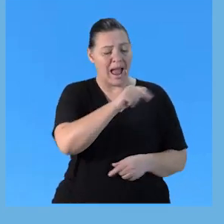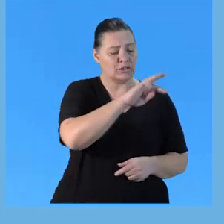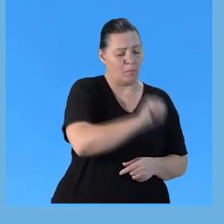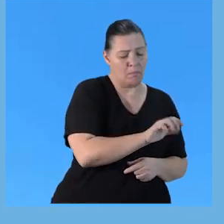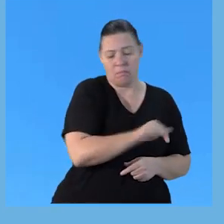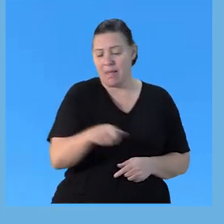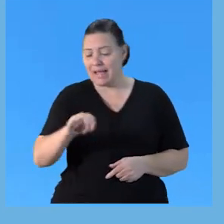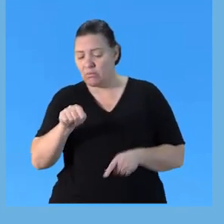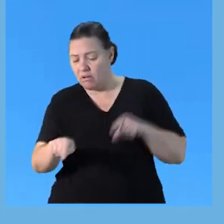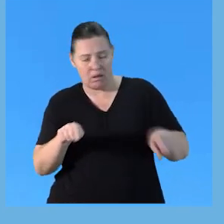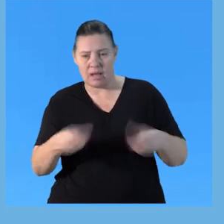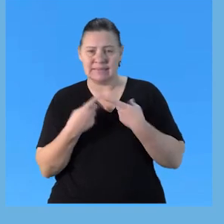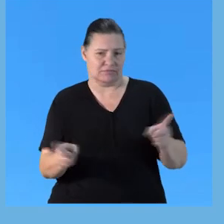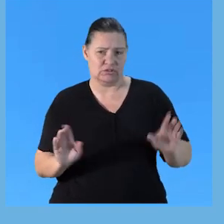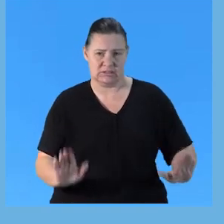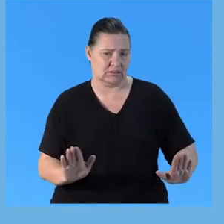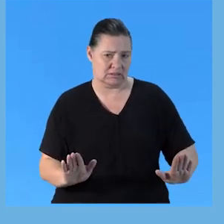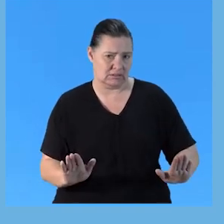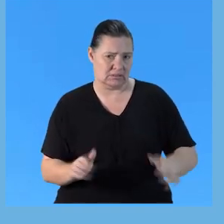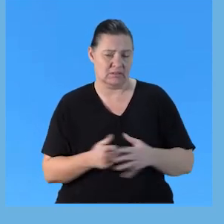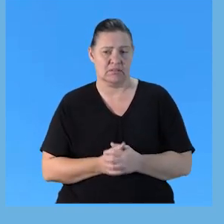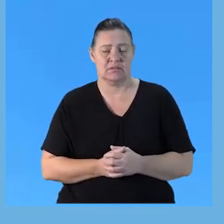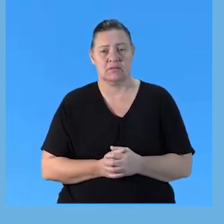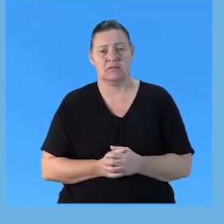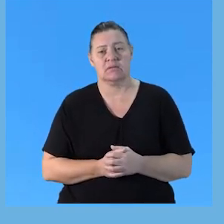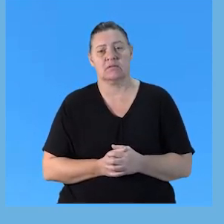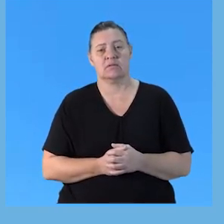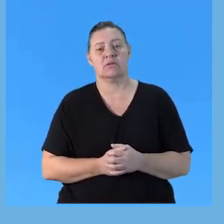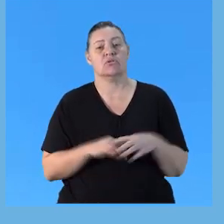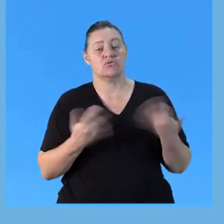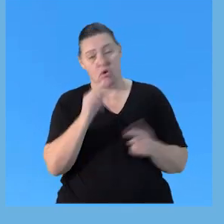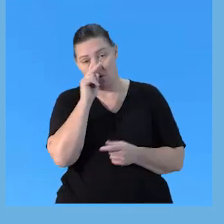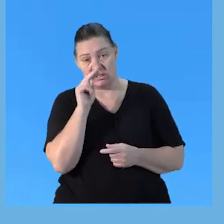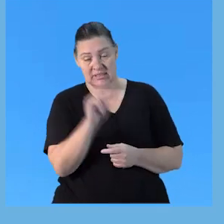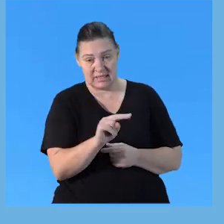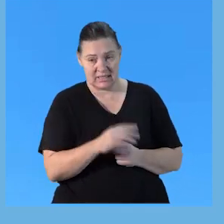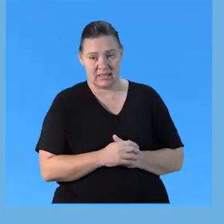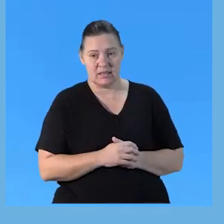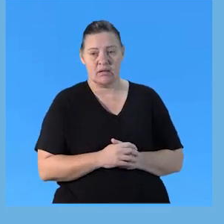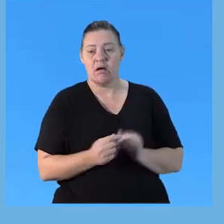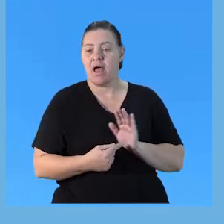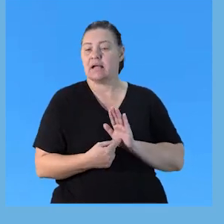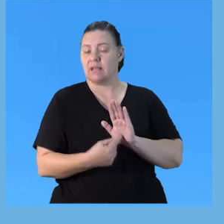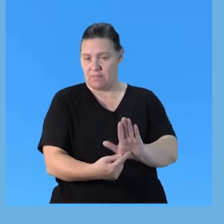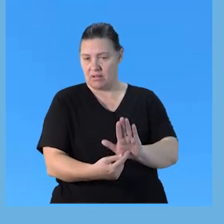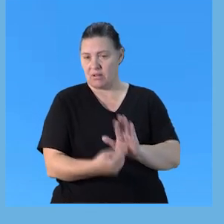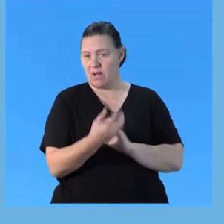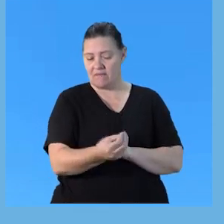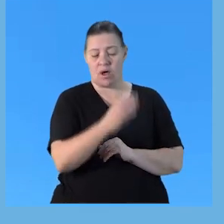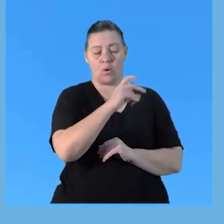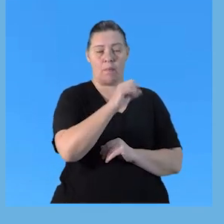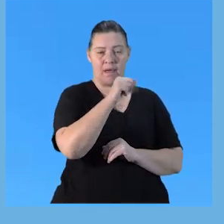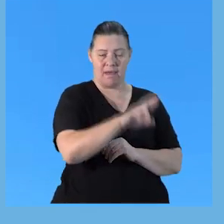line or an arrow going across that resistor. So it's going to be that with